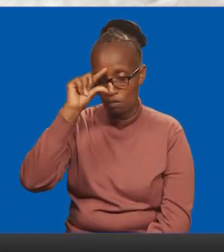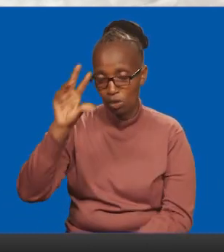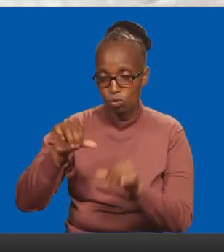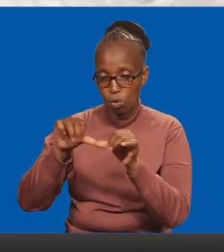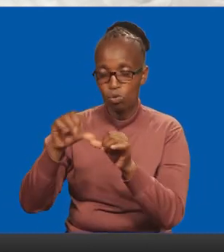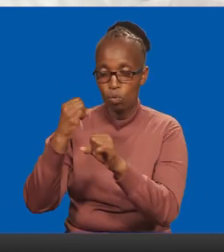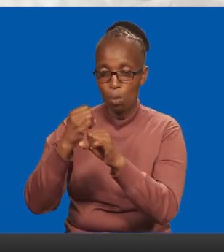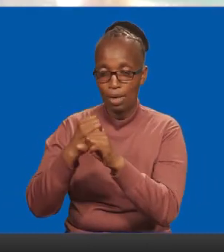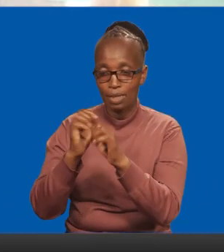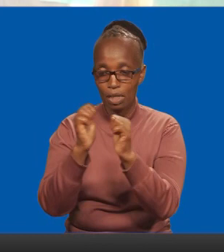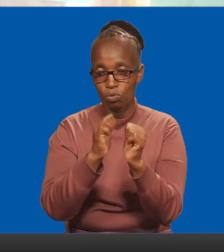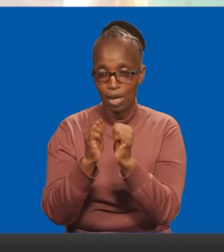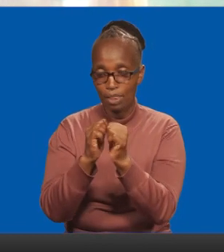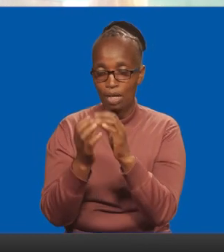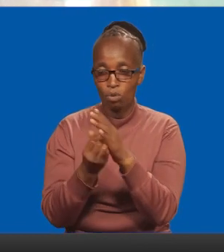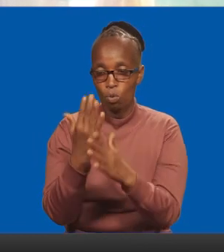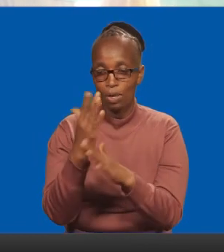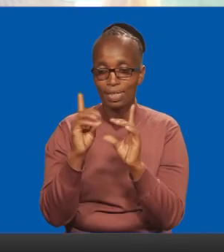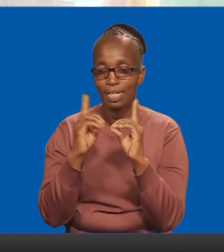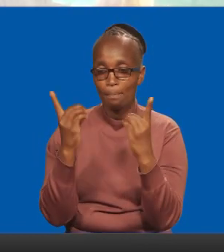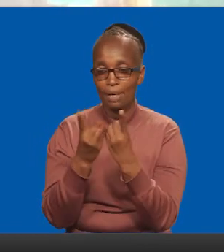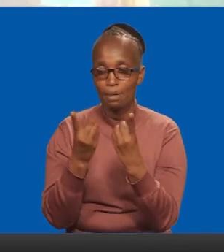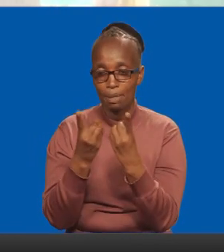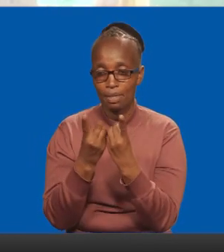serikali ya kitaifa na za kaunti kushirikiana na kukuza